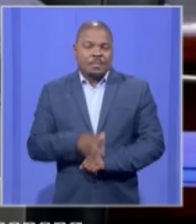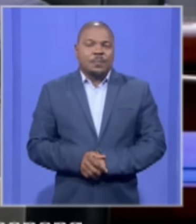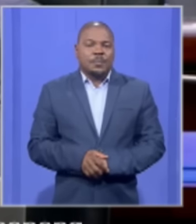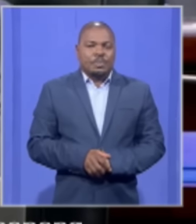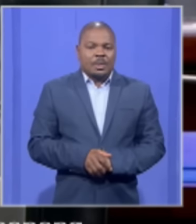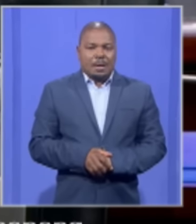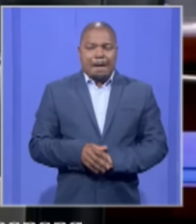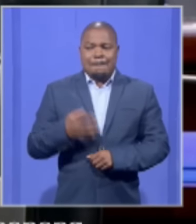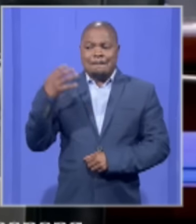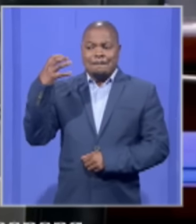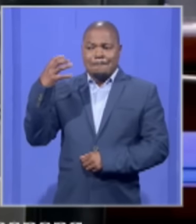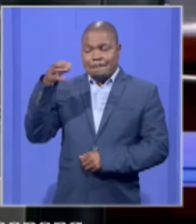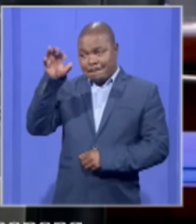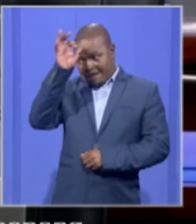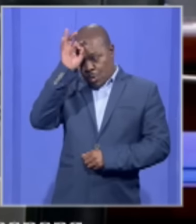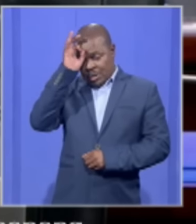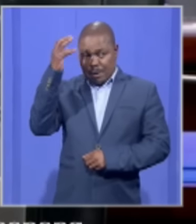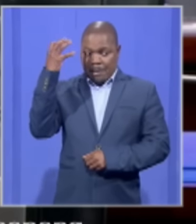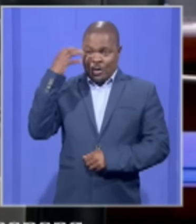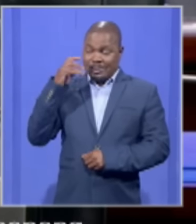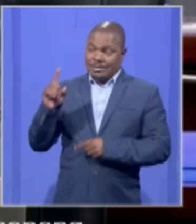a minister of police